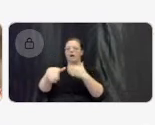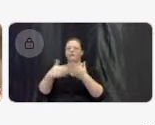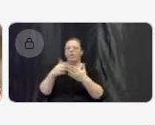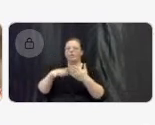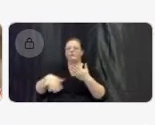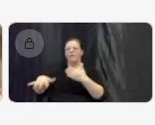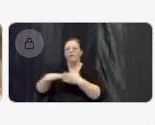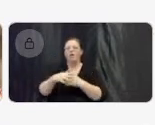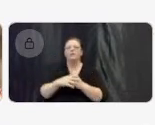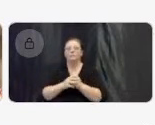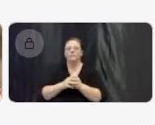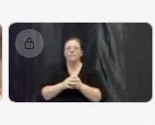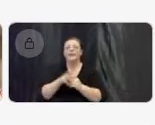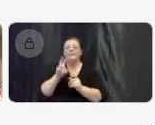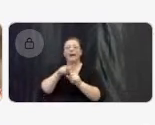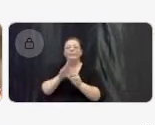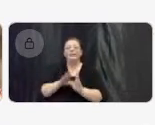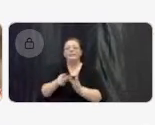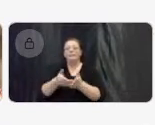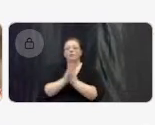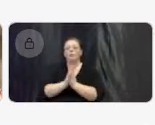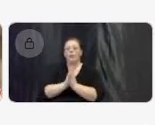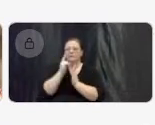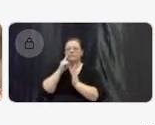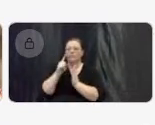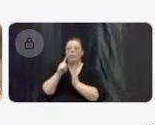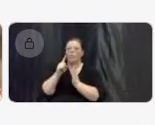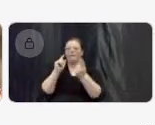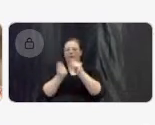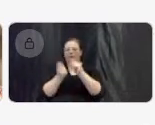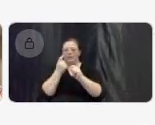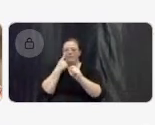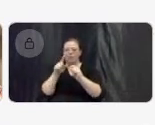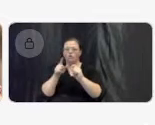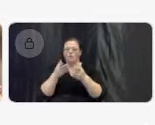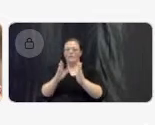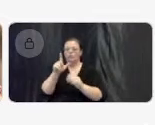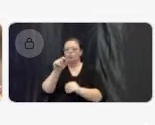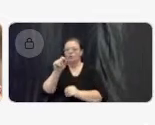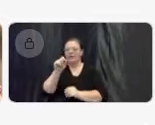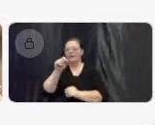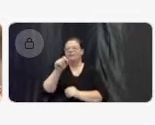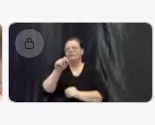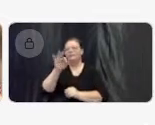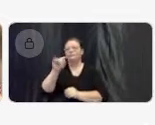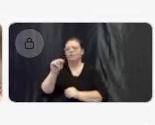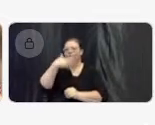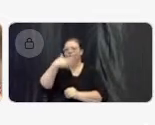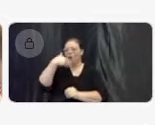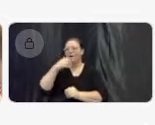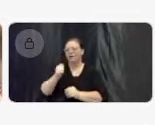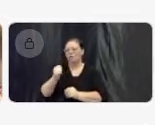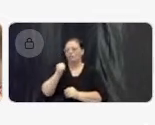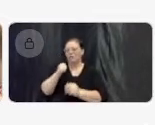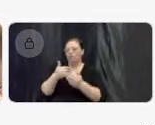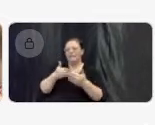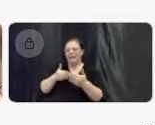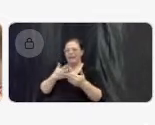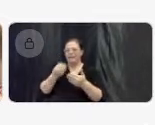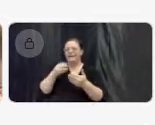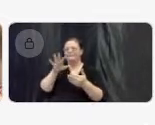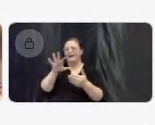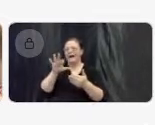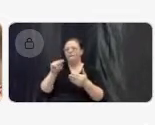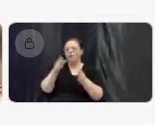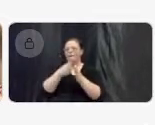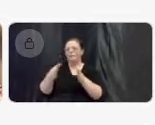width. The applicant is requesting a variance to allow 20-foot front and rear setbacks and a 5-foot side